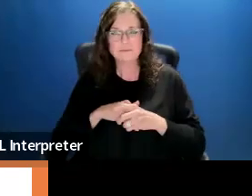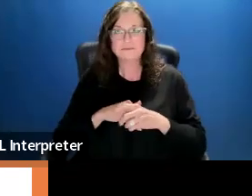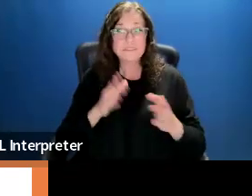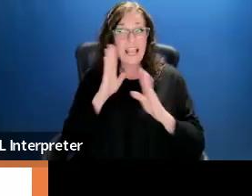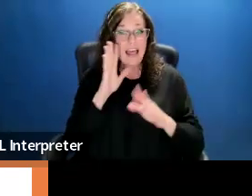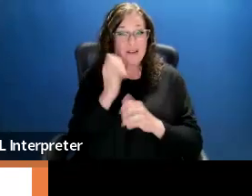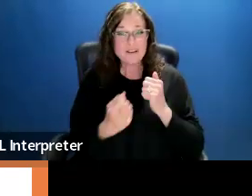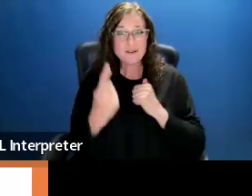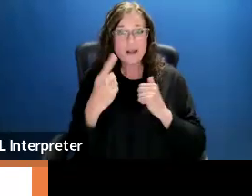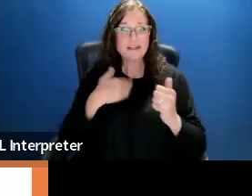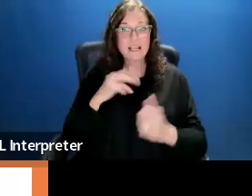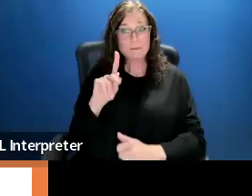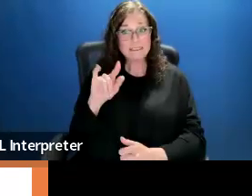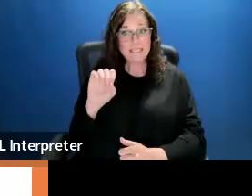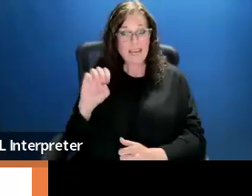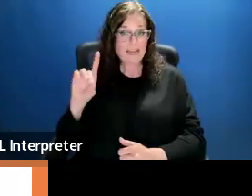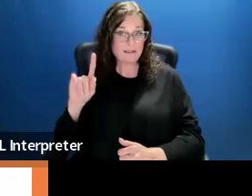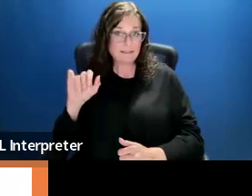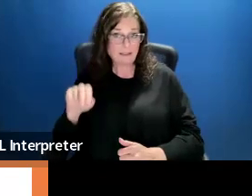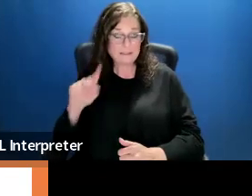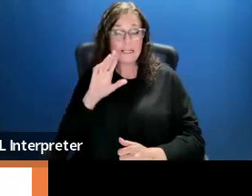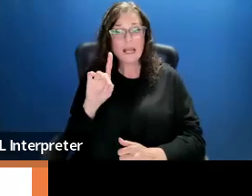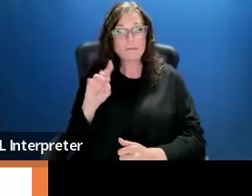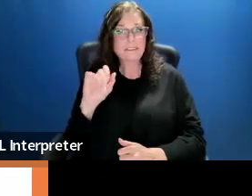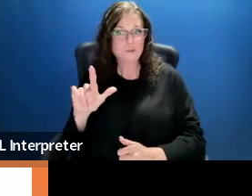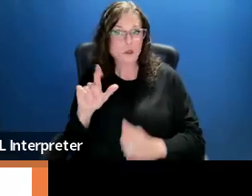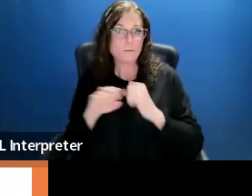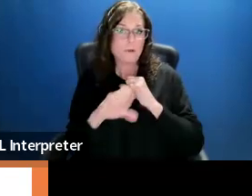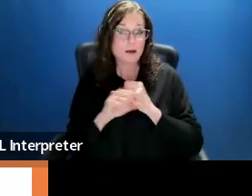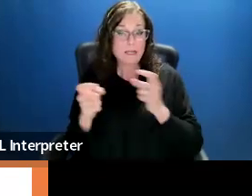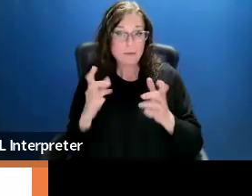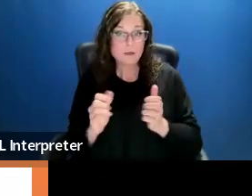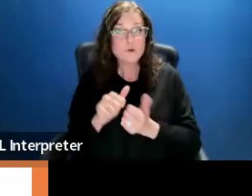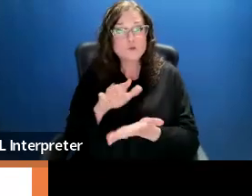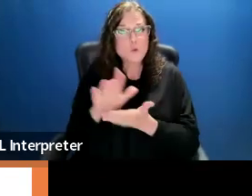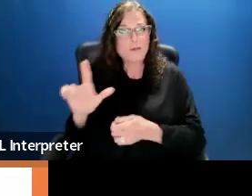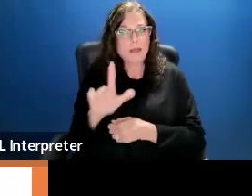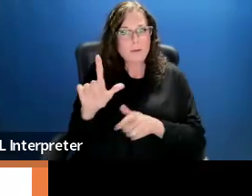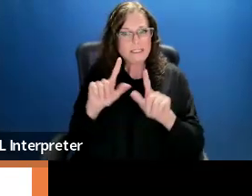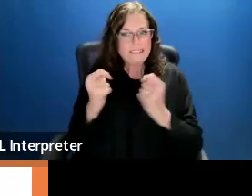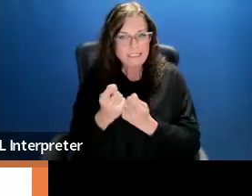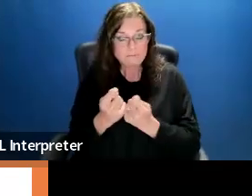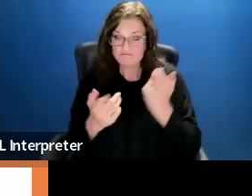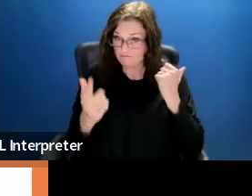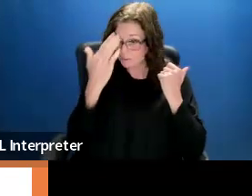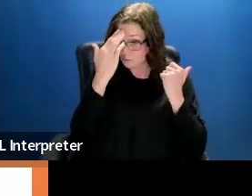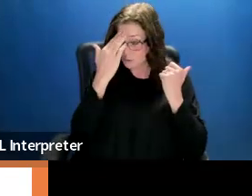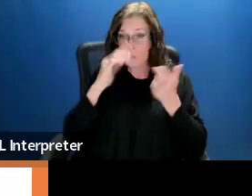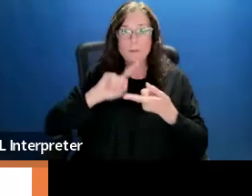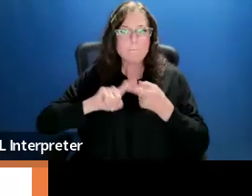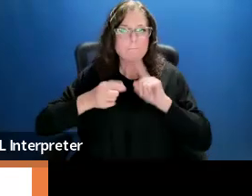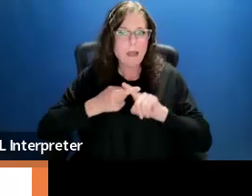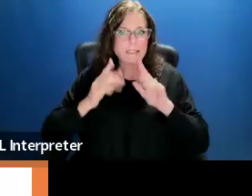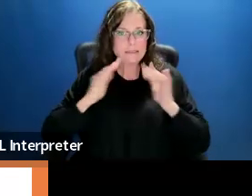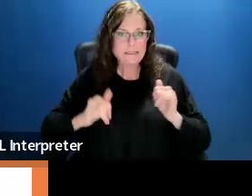Hi, everyone. My name is Katie Dutton, and I am the digital marketing manager for the school and library team. Everybody knows the buddy system,